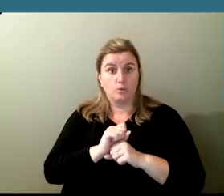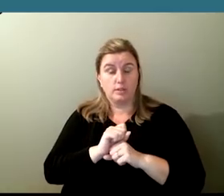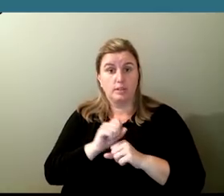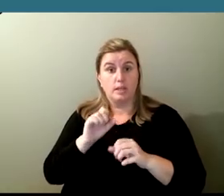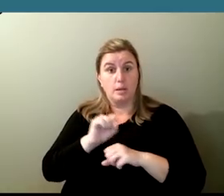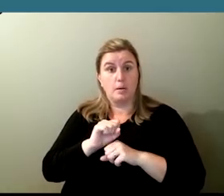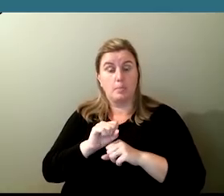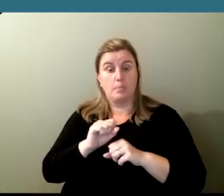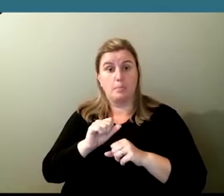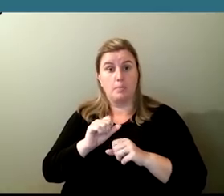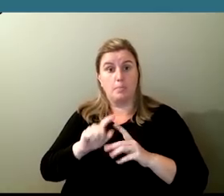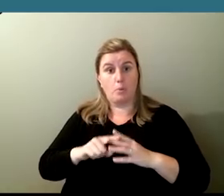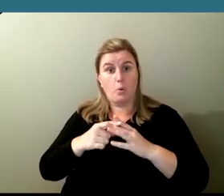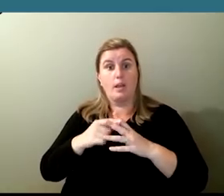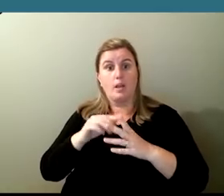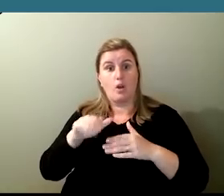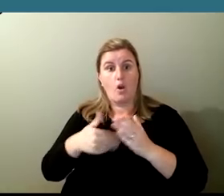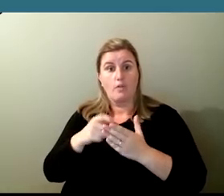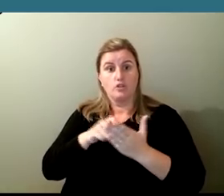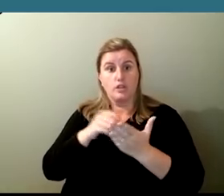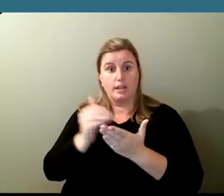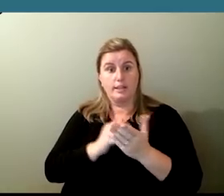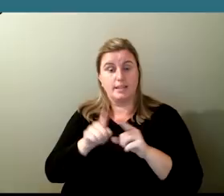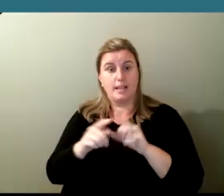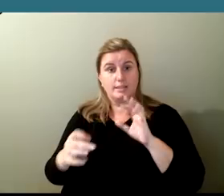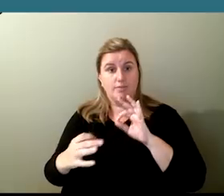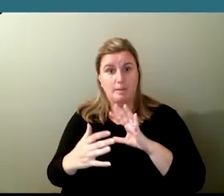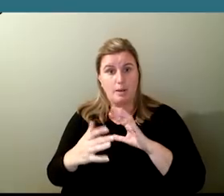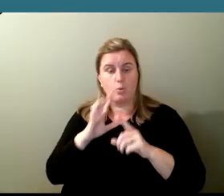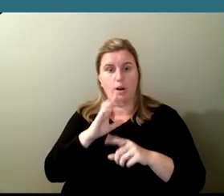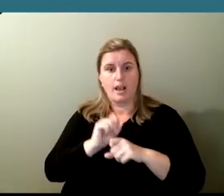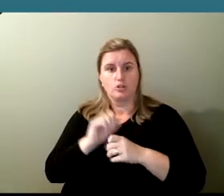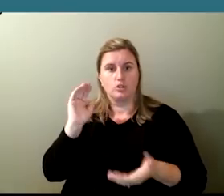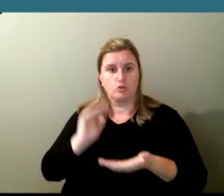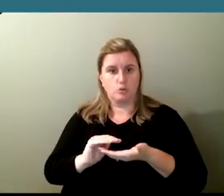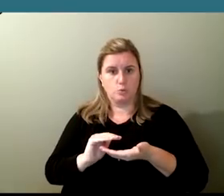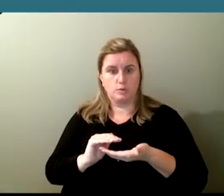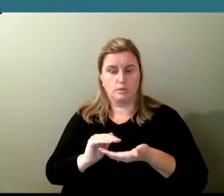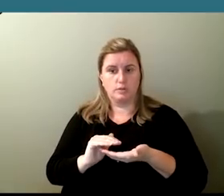employing these specific checklists as a form of feedback would actually reduce,